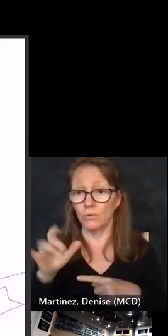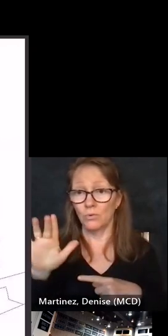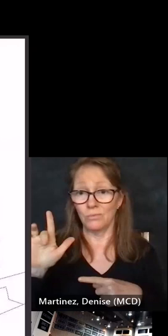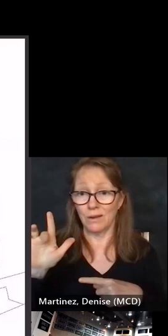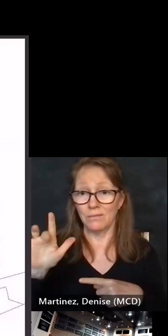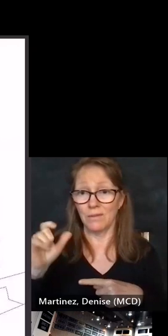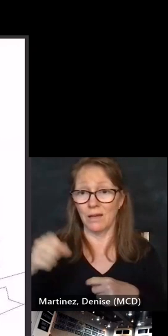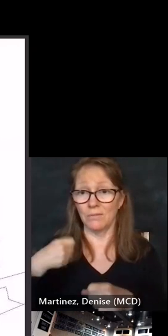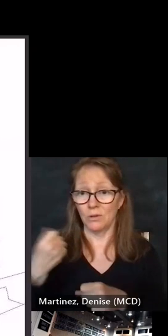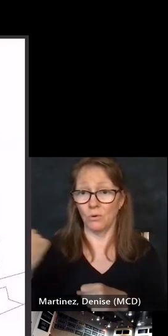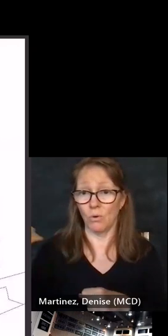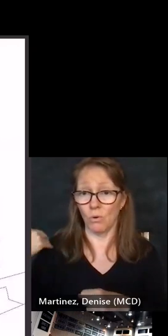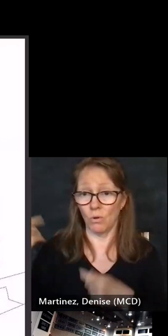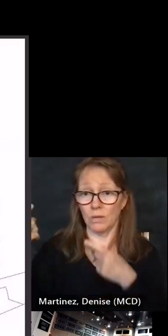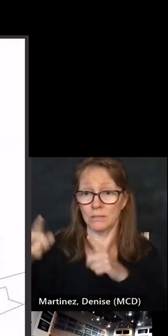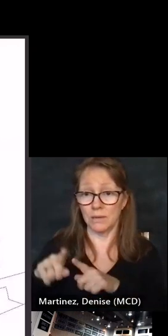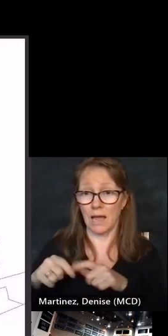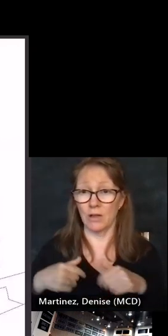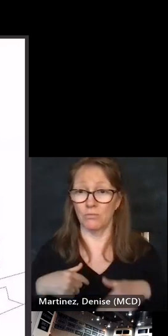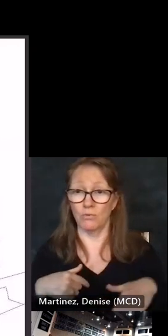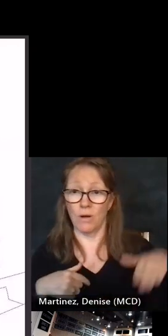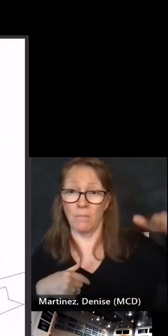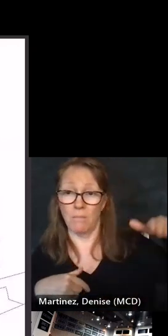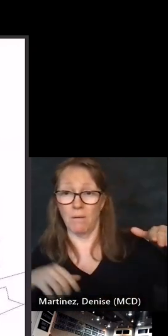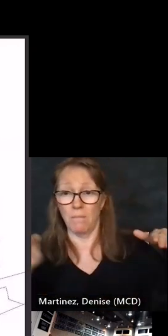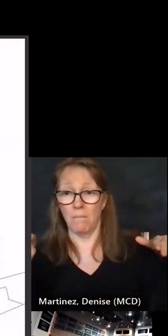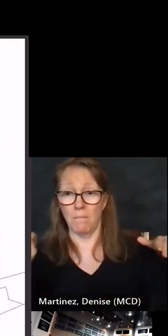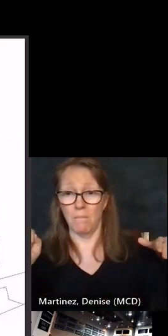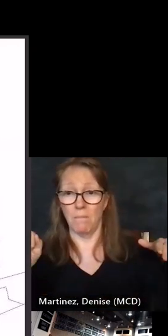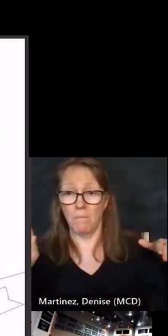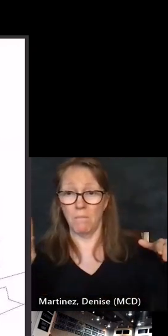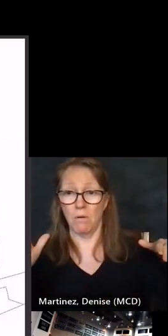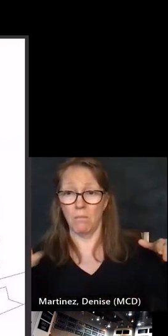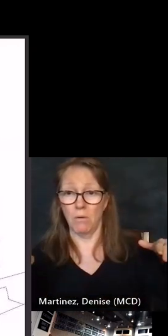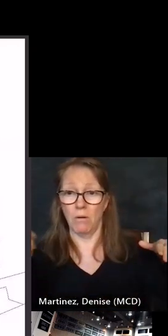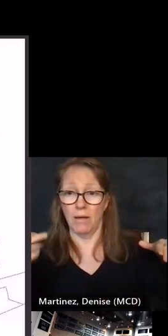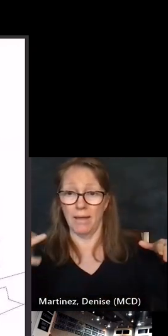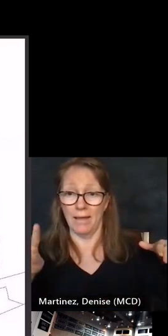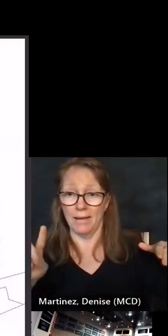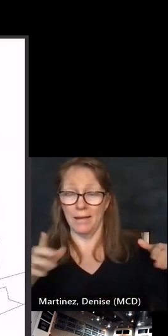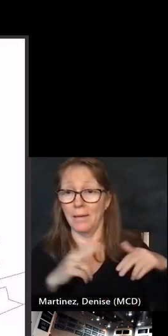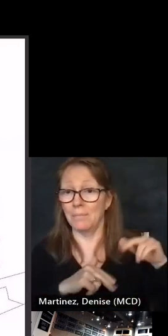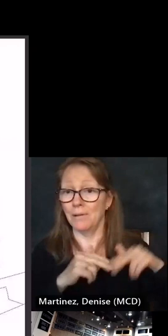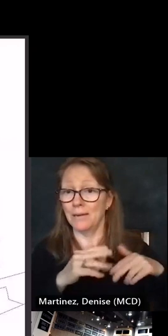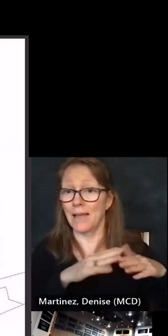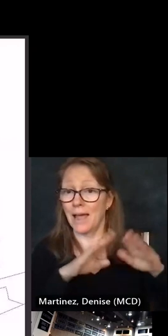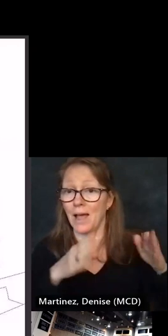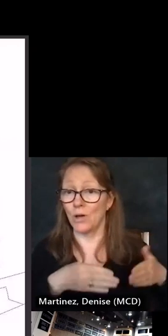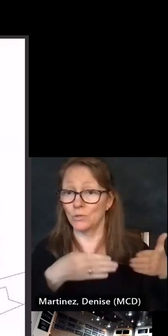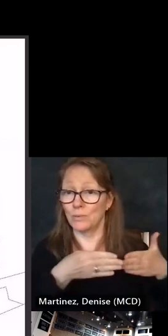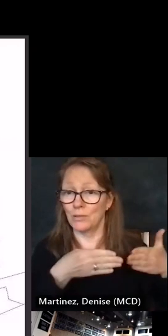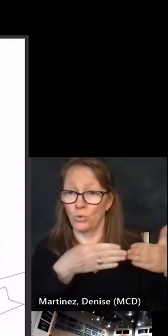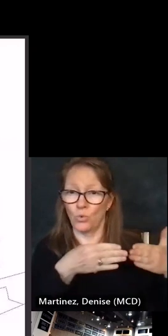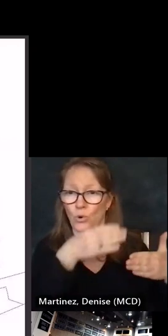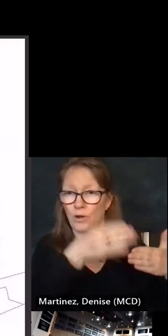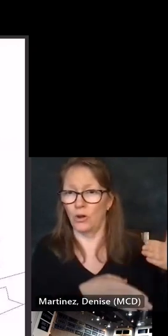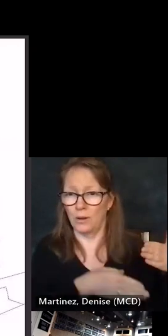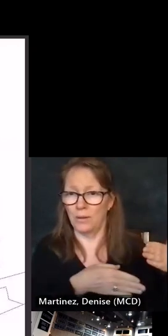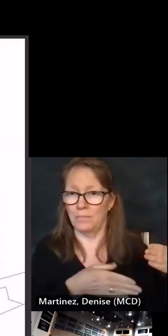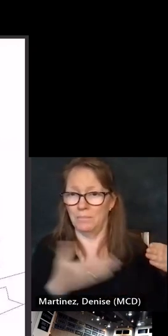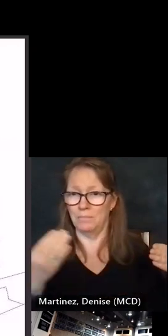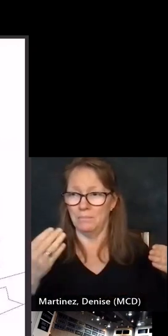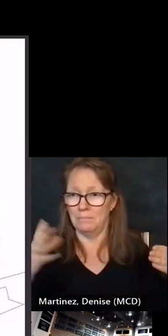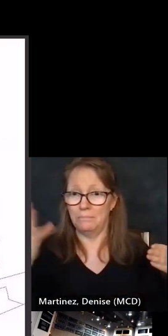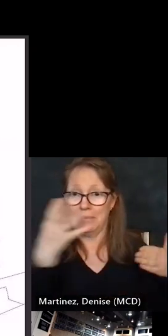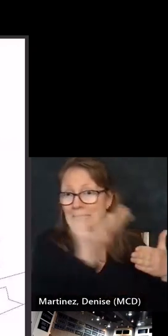Massachusetts, where I grew up across the street from a building, a house with a corner missing, And it's because in 1780, they had to cut the corner